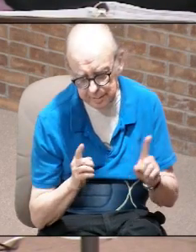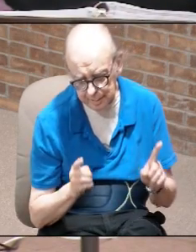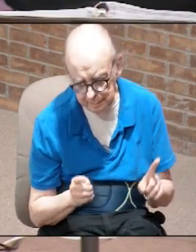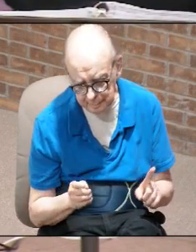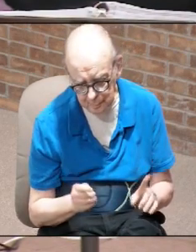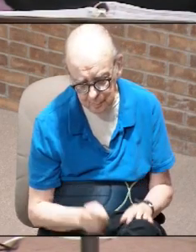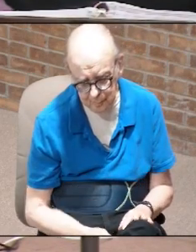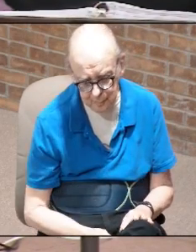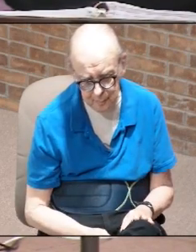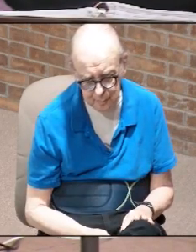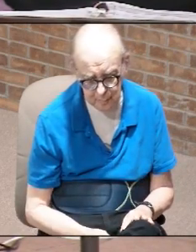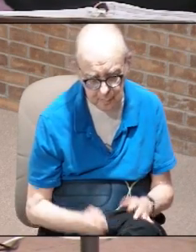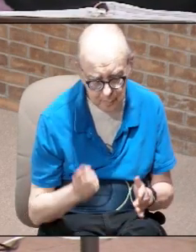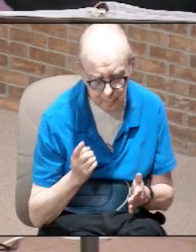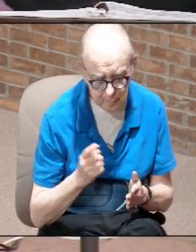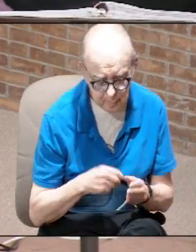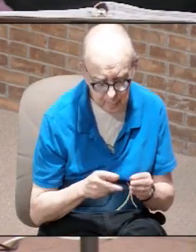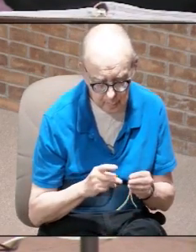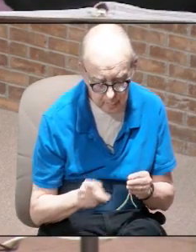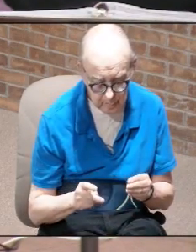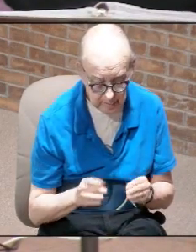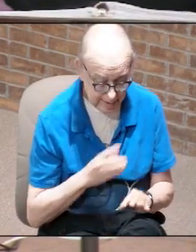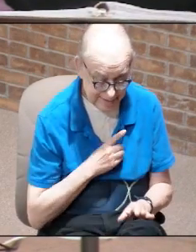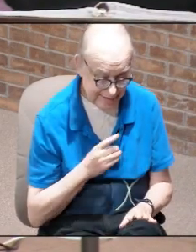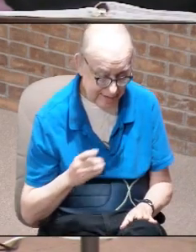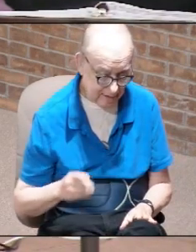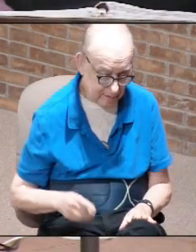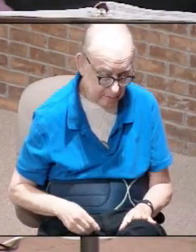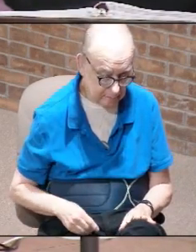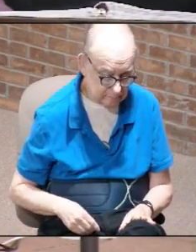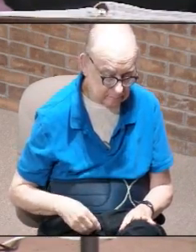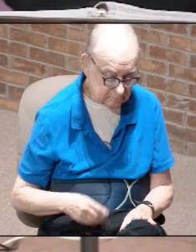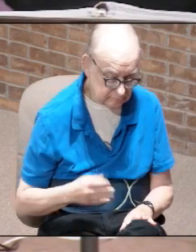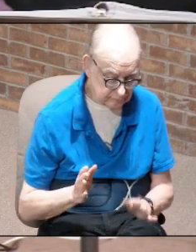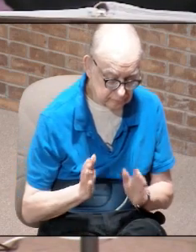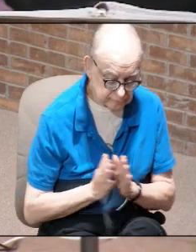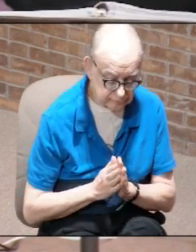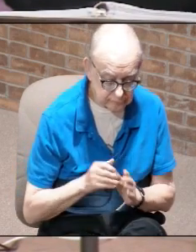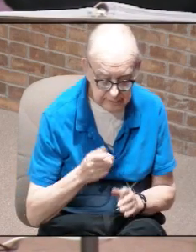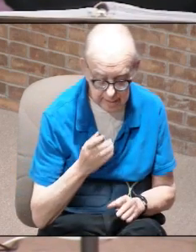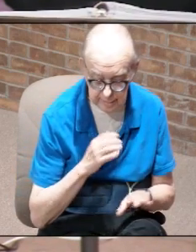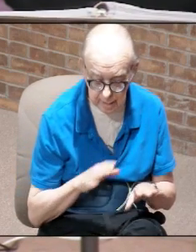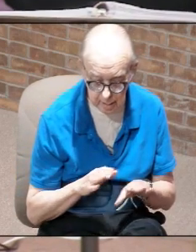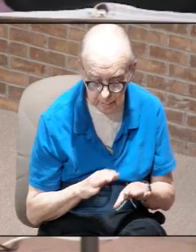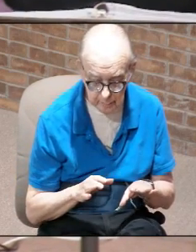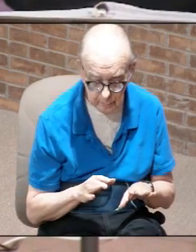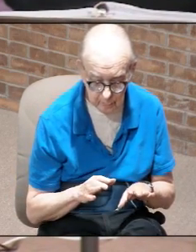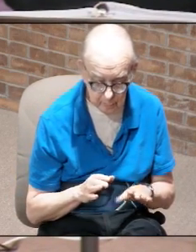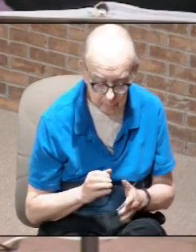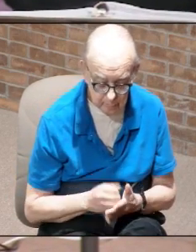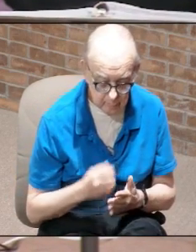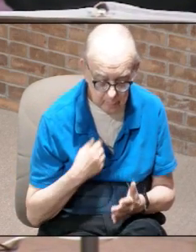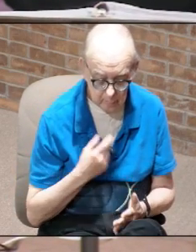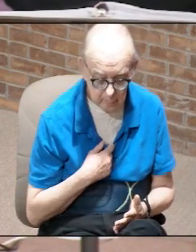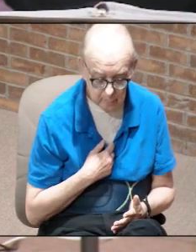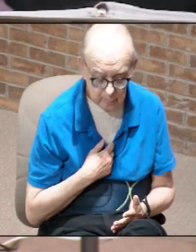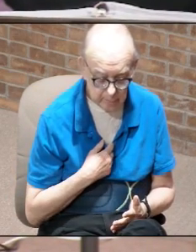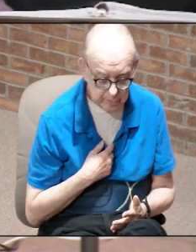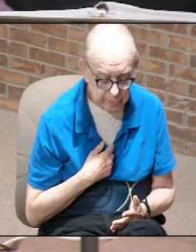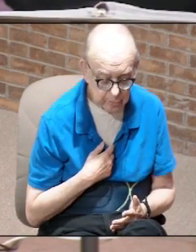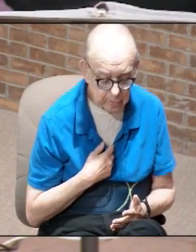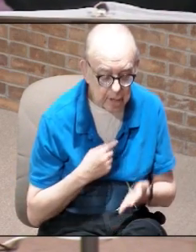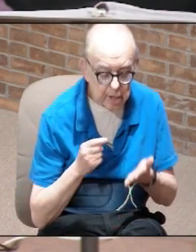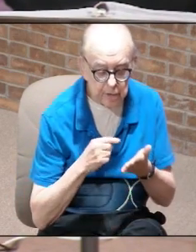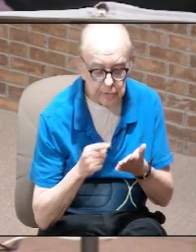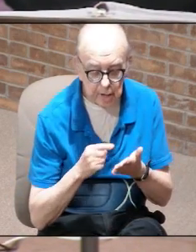But what the psalmist David, or the psalmist here, is asking God to do is help me take inventory.